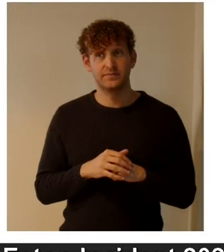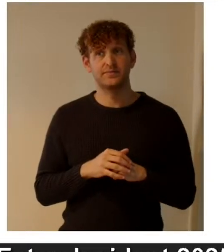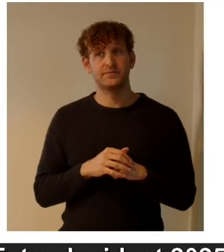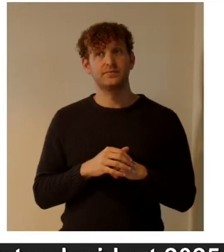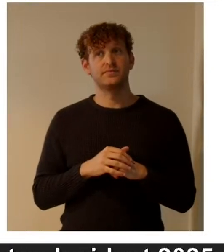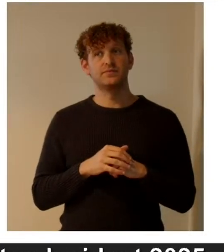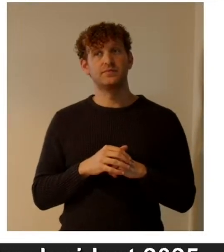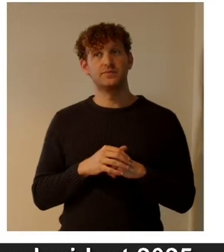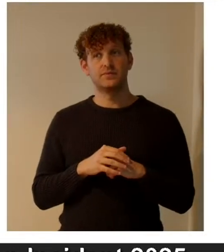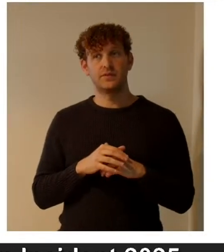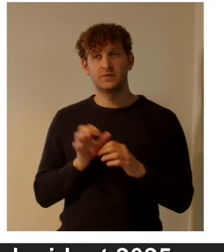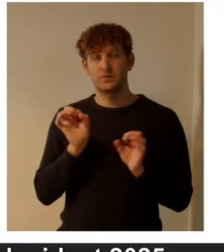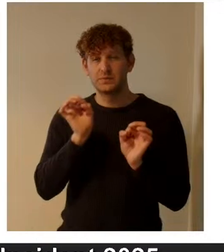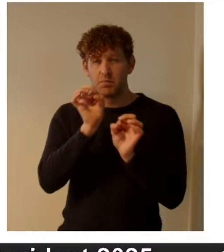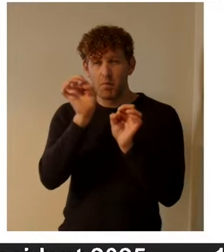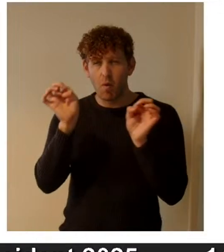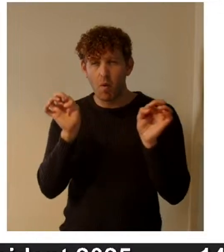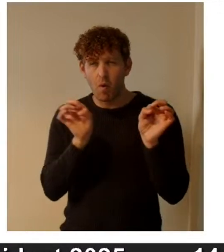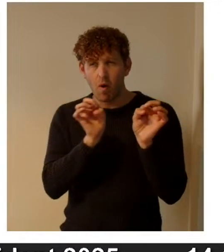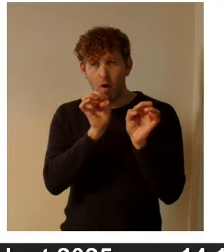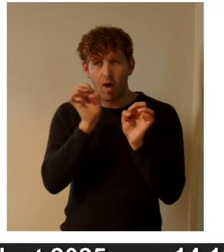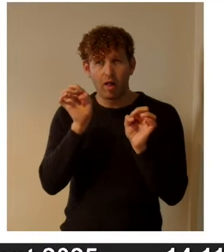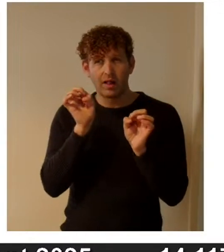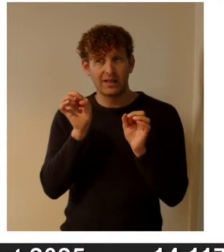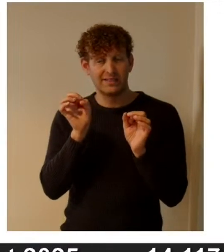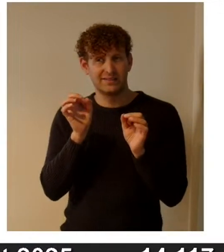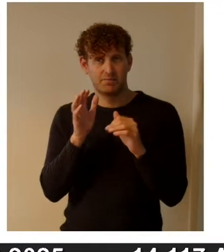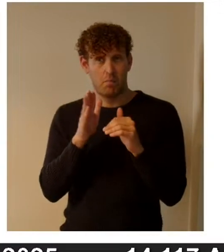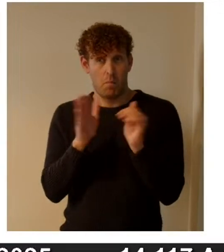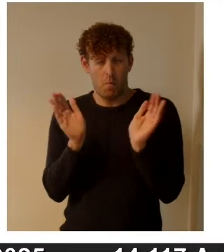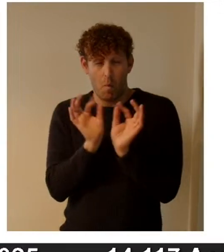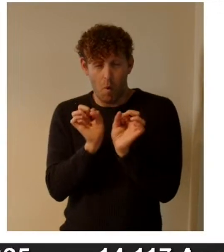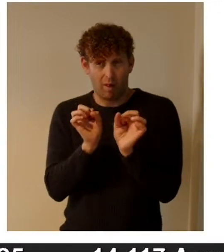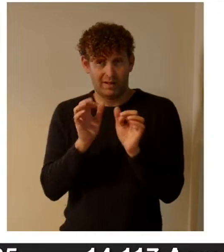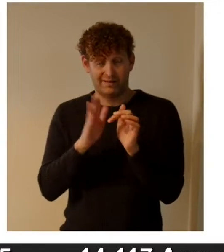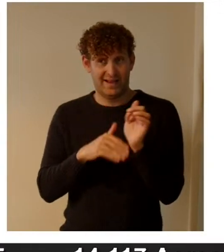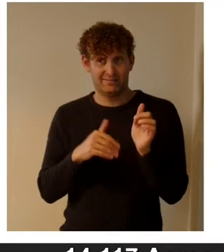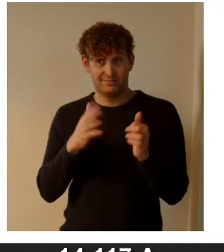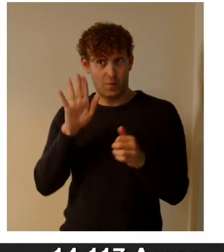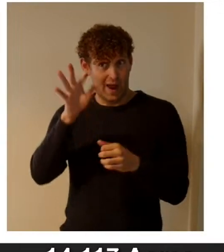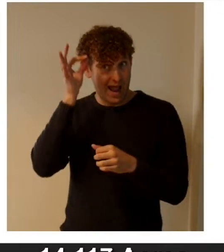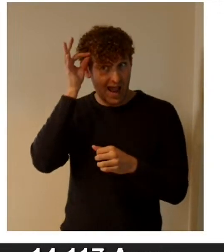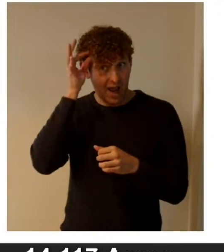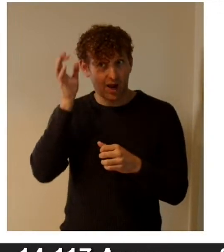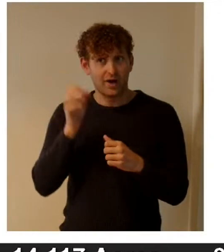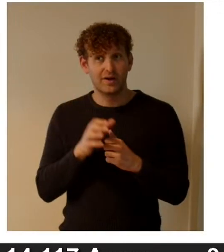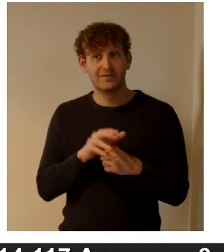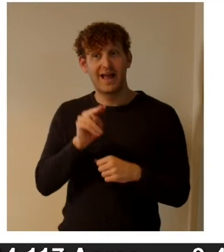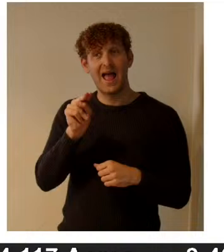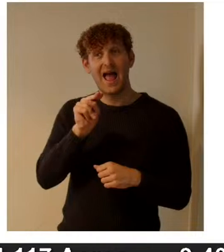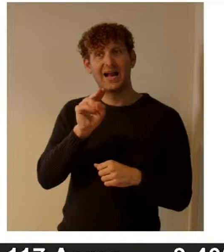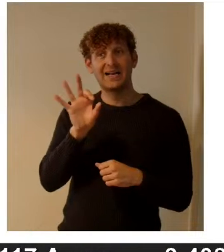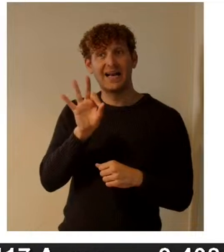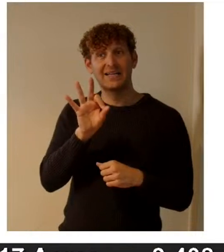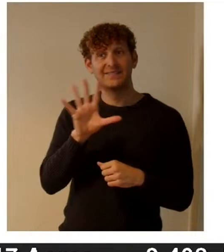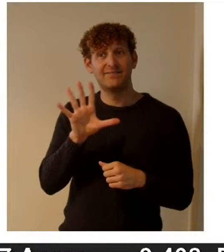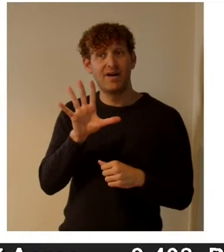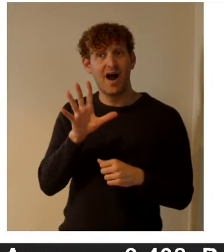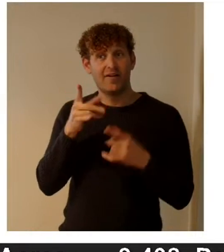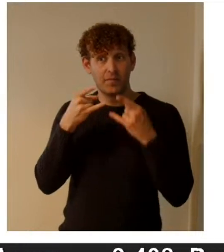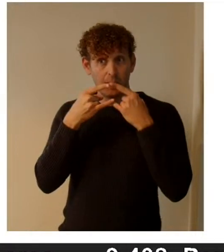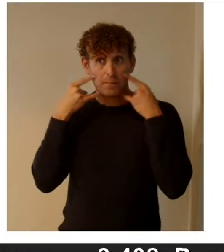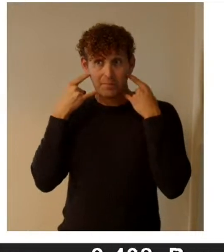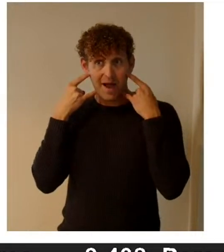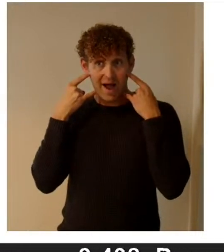70 times smaller than the diameter of your hair. So the N95 mask is pretty much the only, in the P100, the only things that will help stop